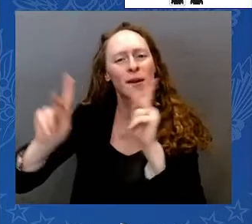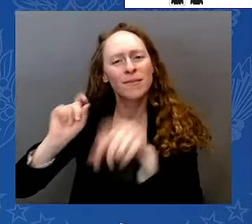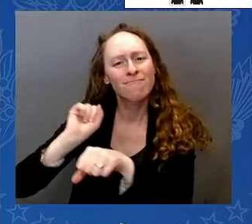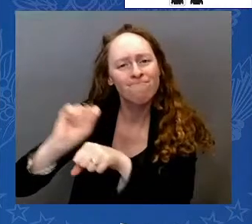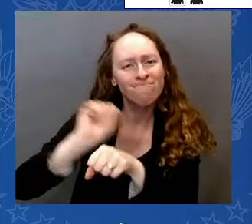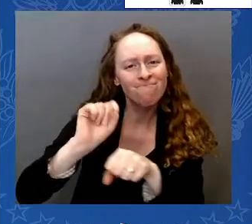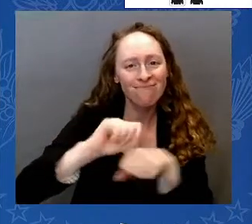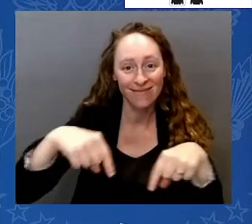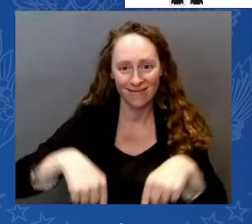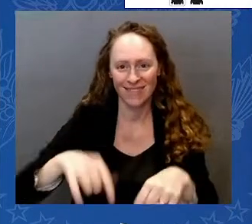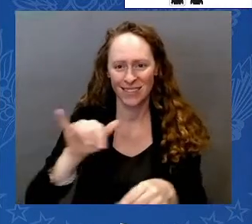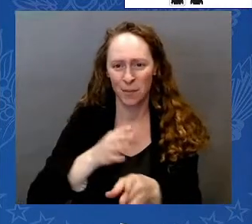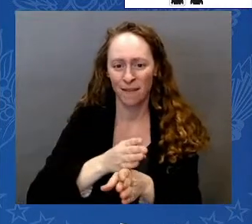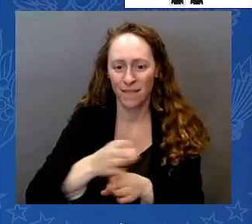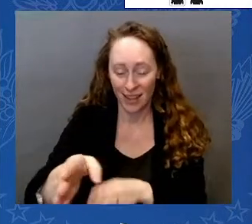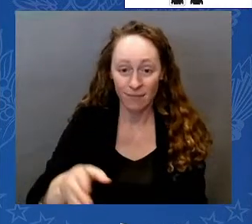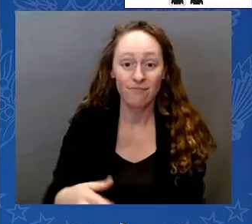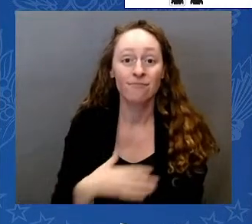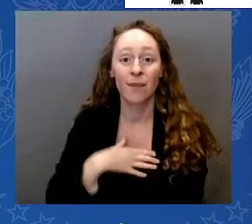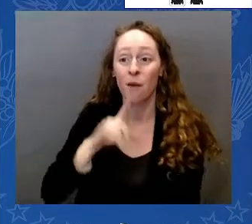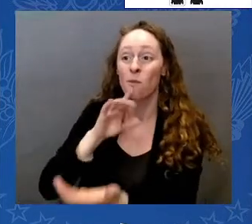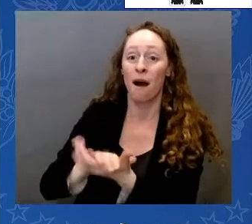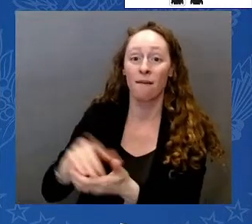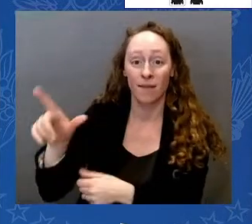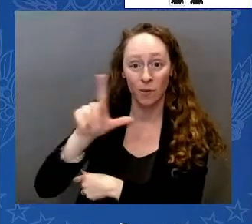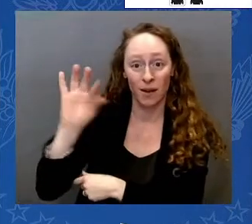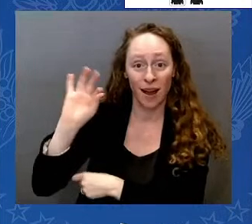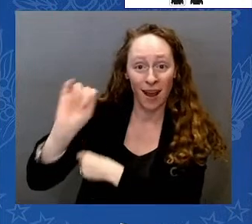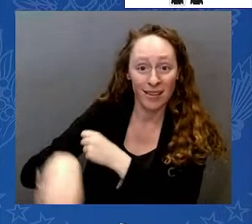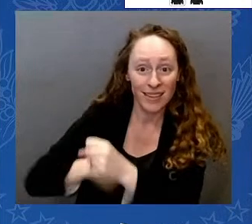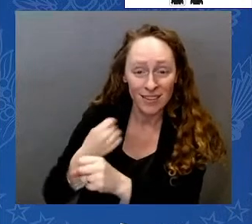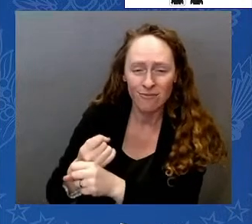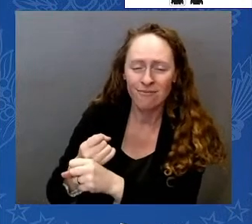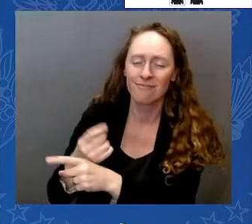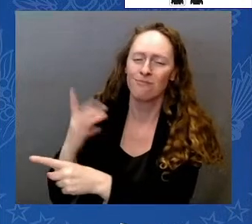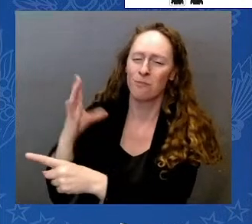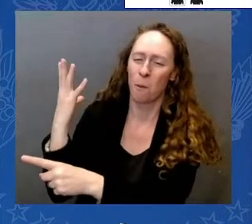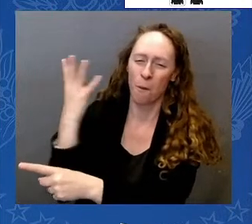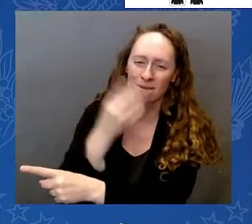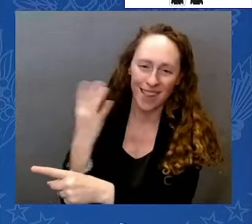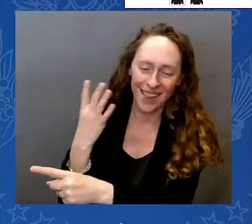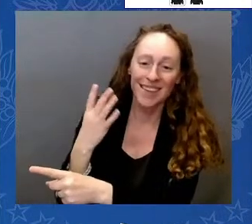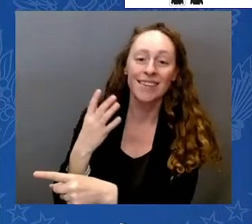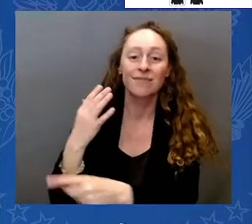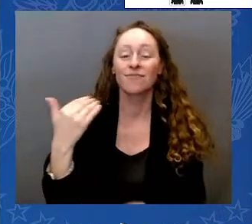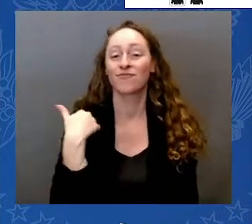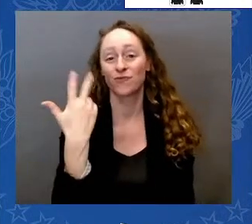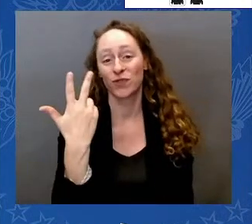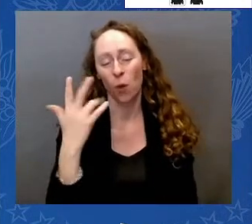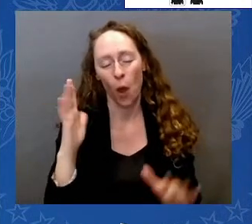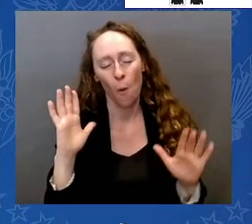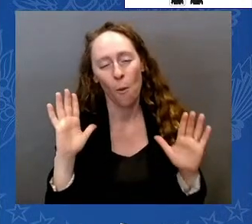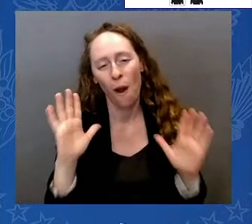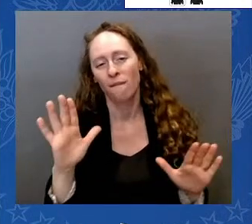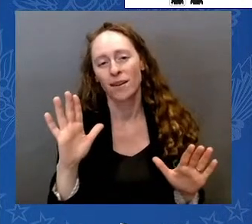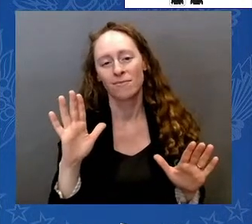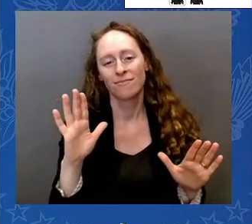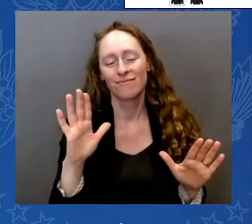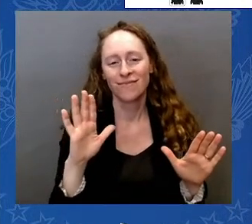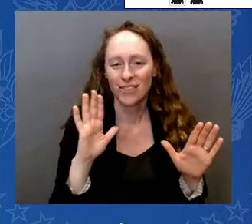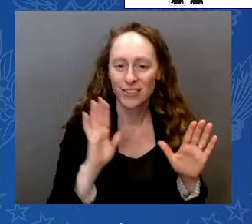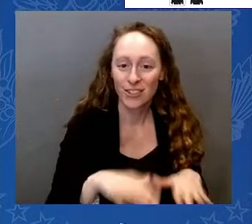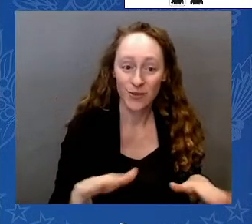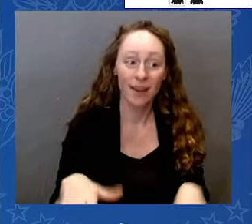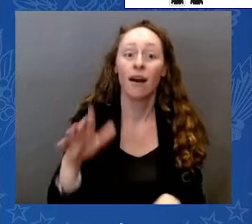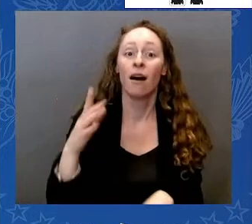3 great children, 2 of whom which work here. I love seeing Volvos